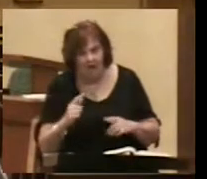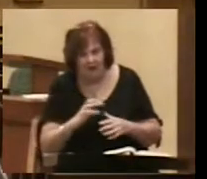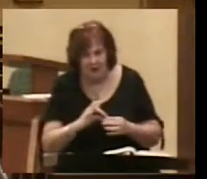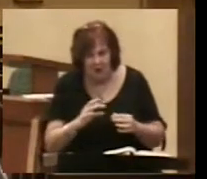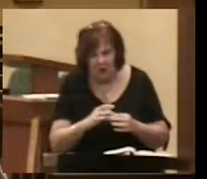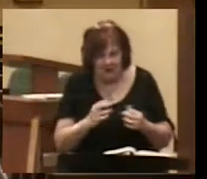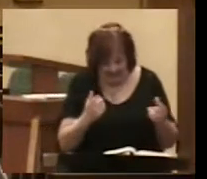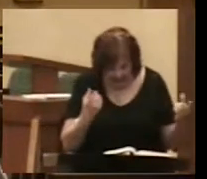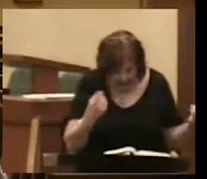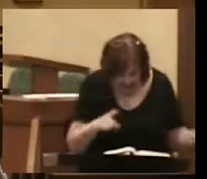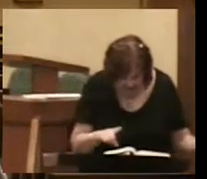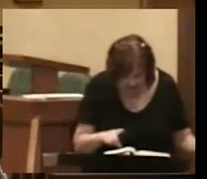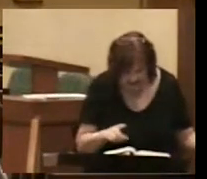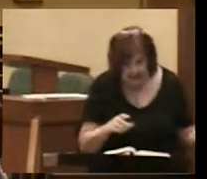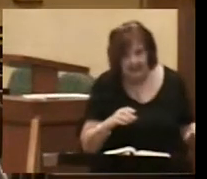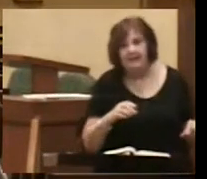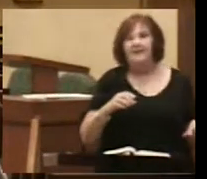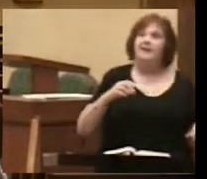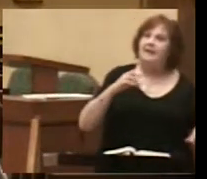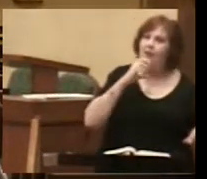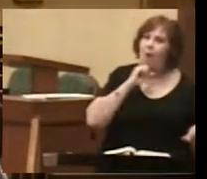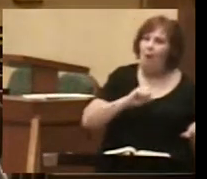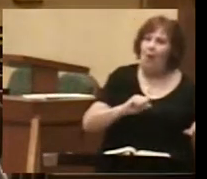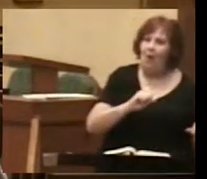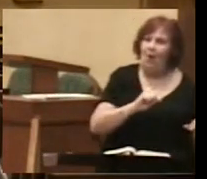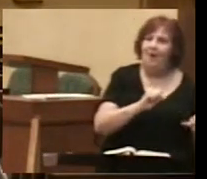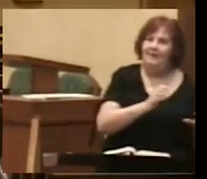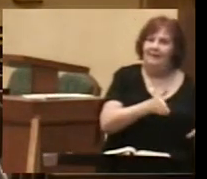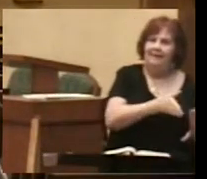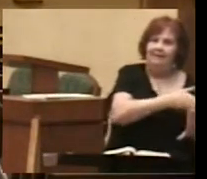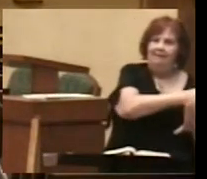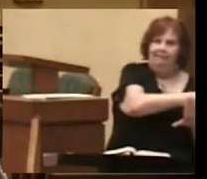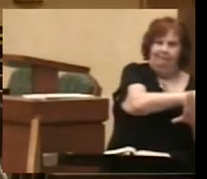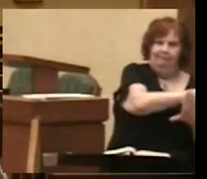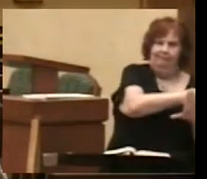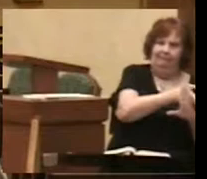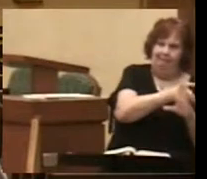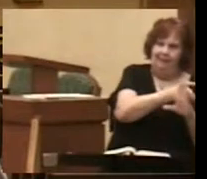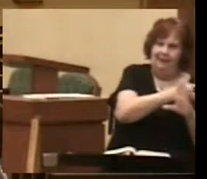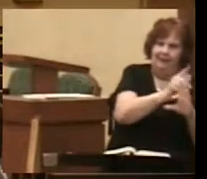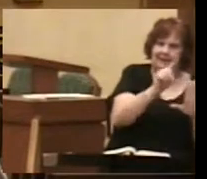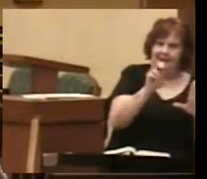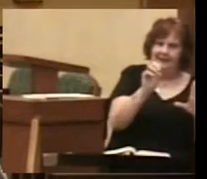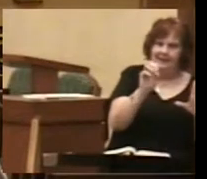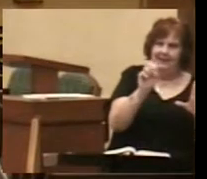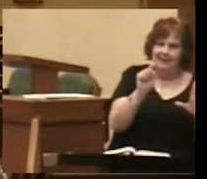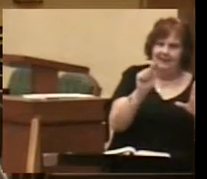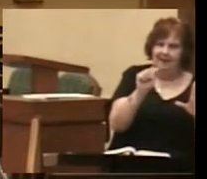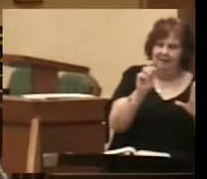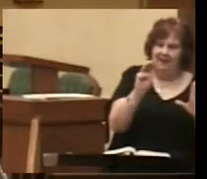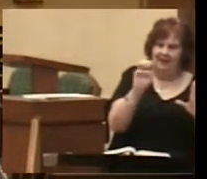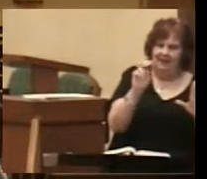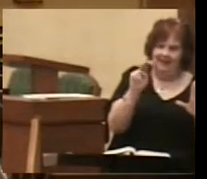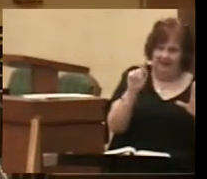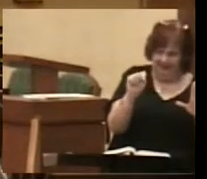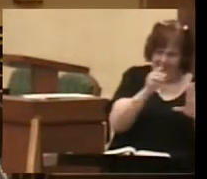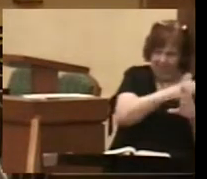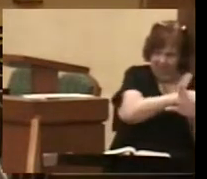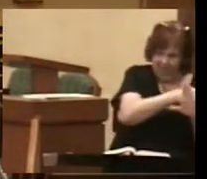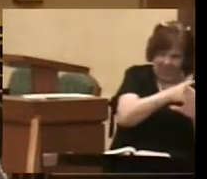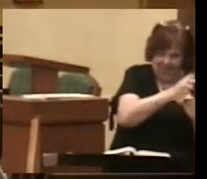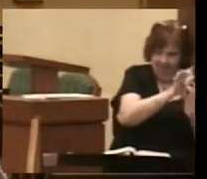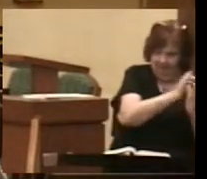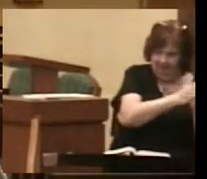were happening in the Old Testament. So it is at the end of each of the telling of these